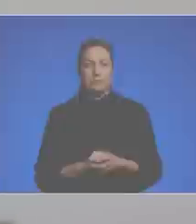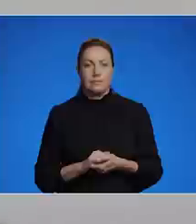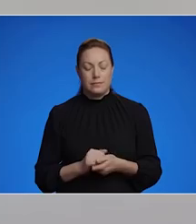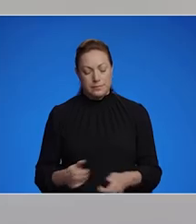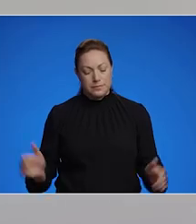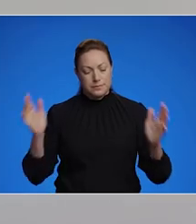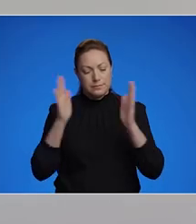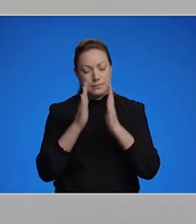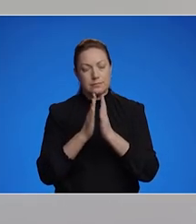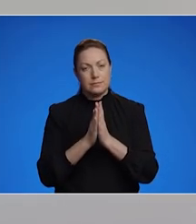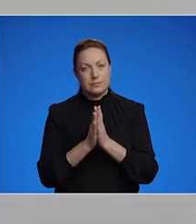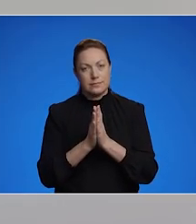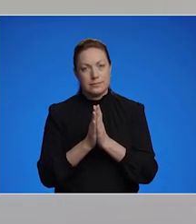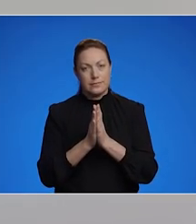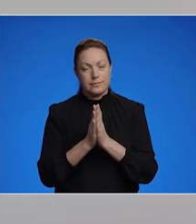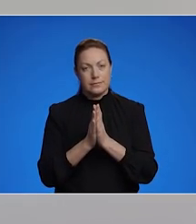Let us pray